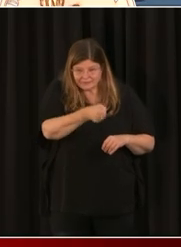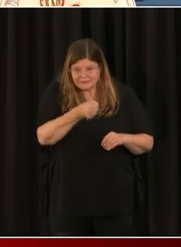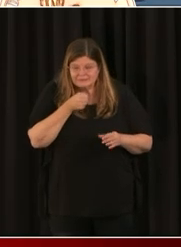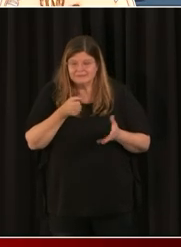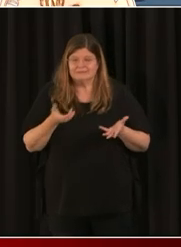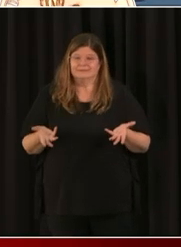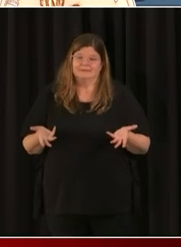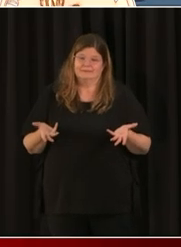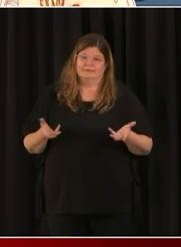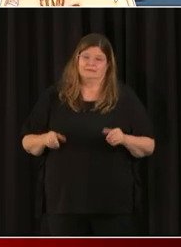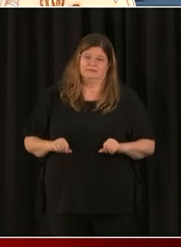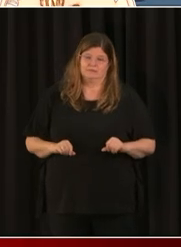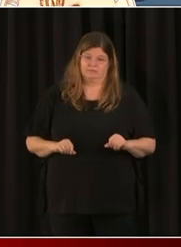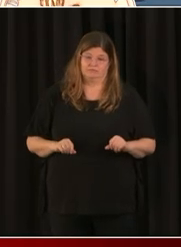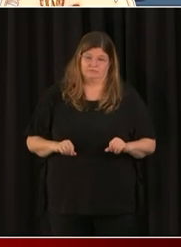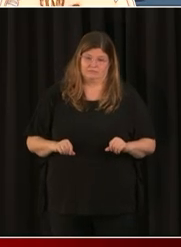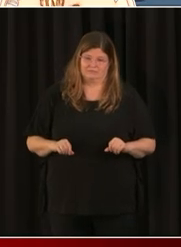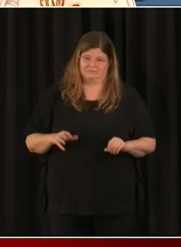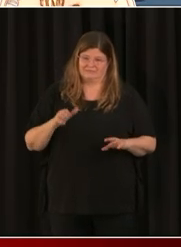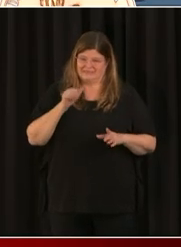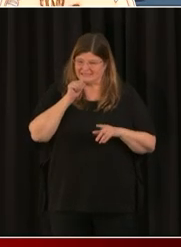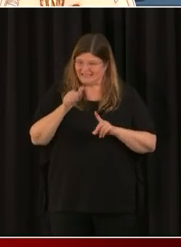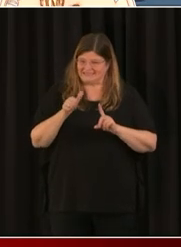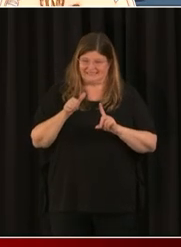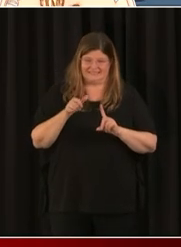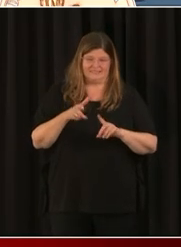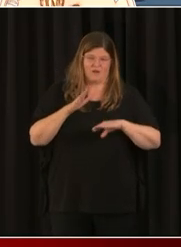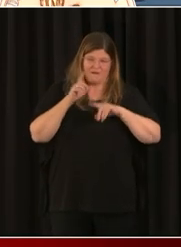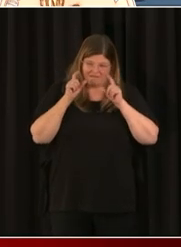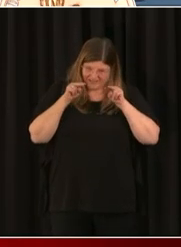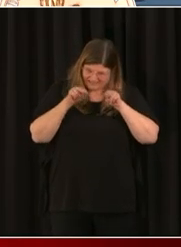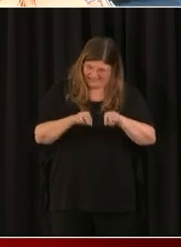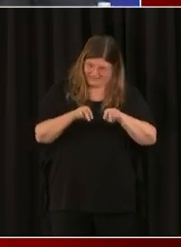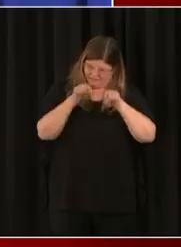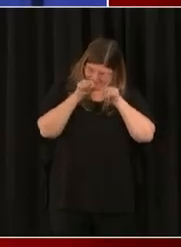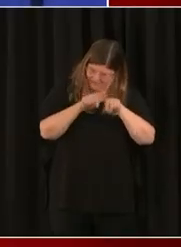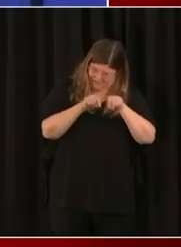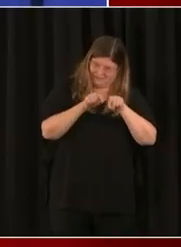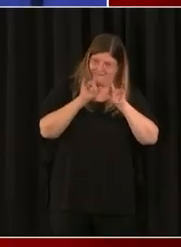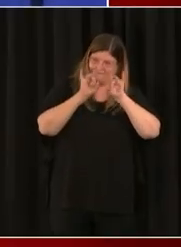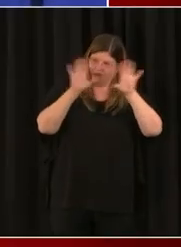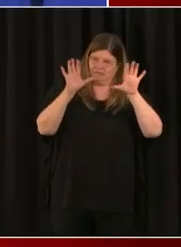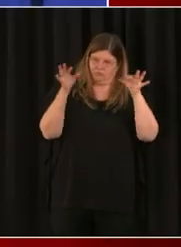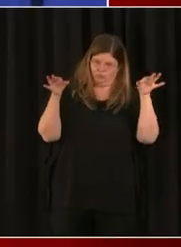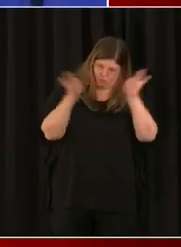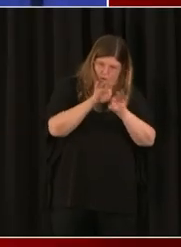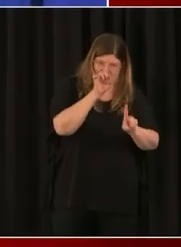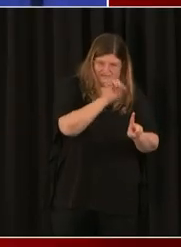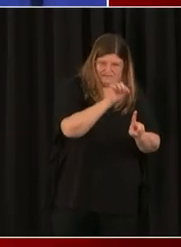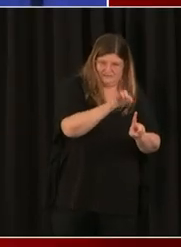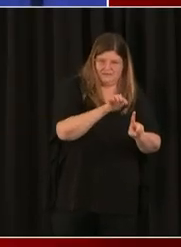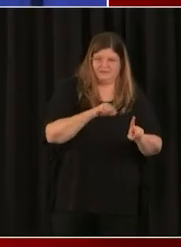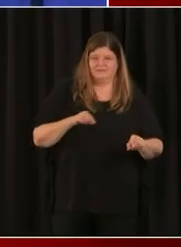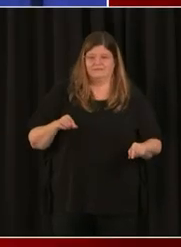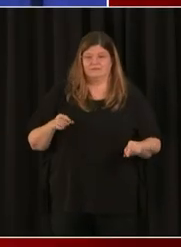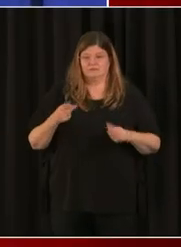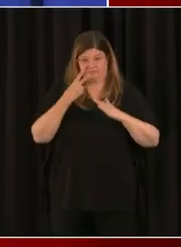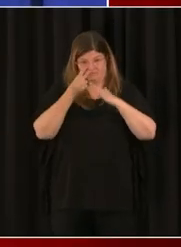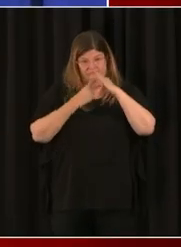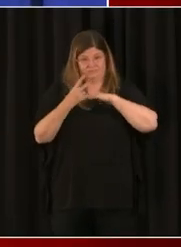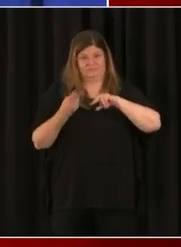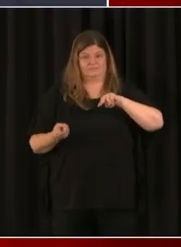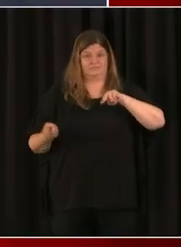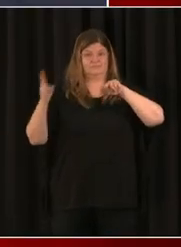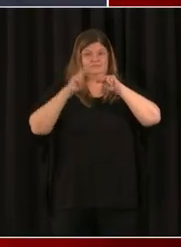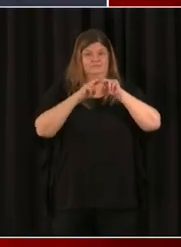any concern about maybe Dr. Nesbitt, an increase in COVID cases after this protest, or have you seen any evidence of increase